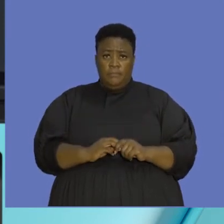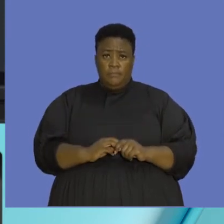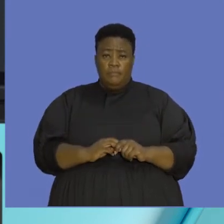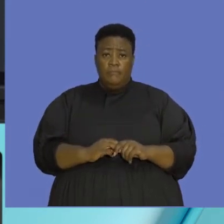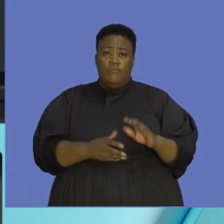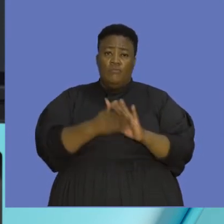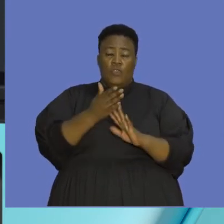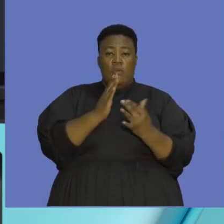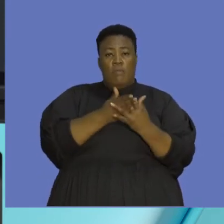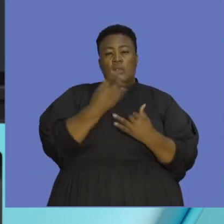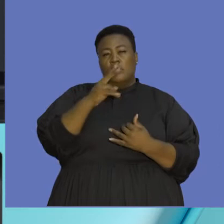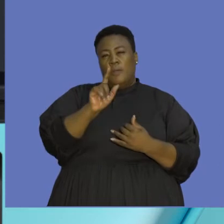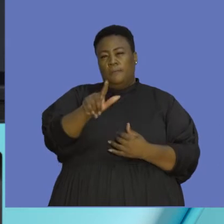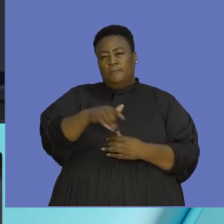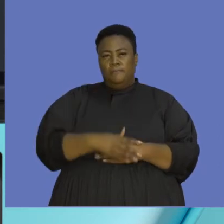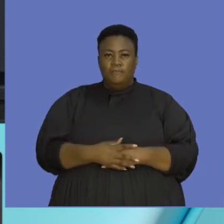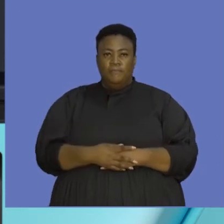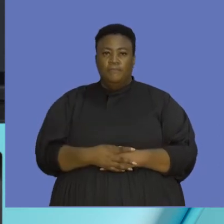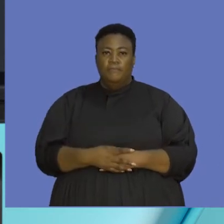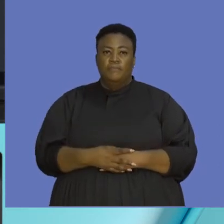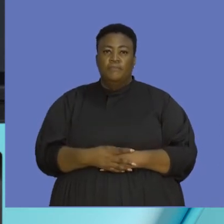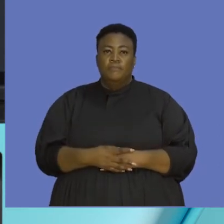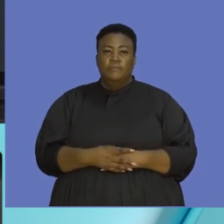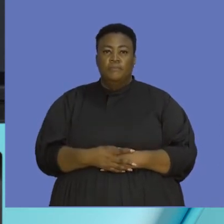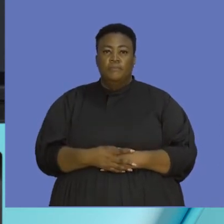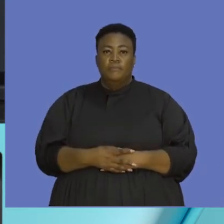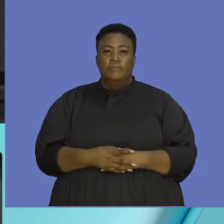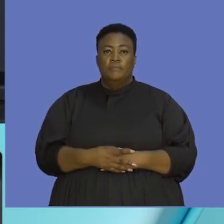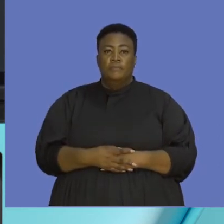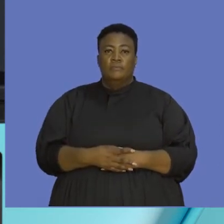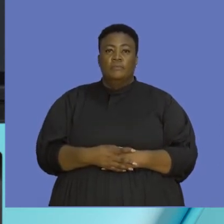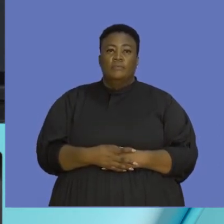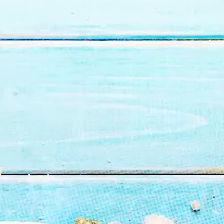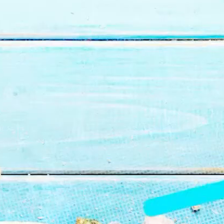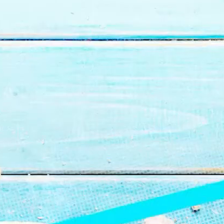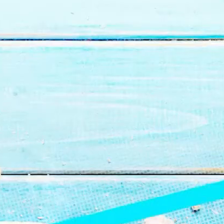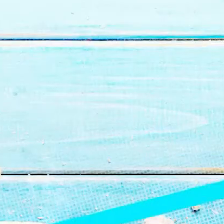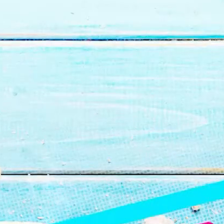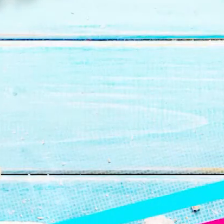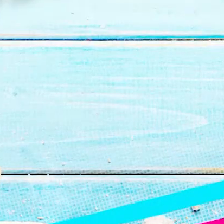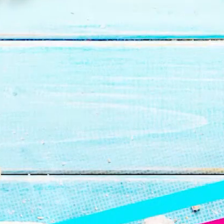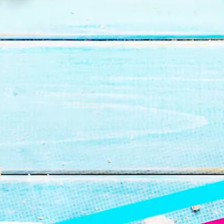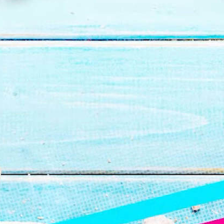equation, okay? So, we're going to take a short break, and I'll see you in a little bit.